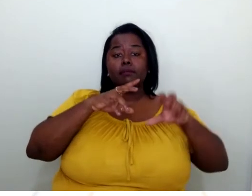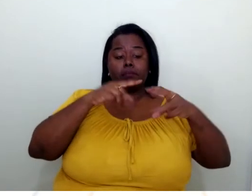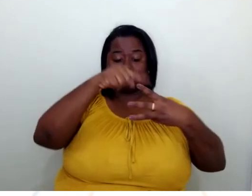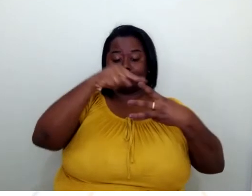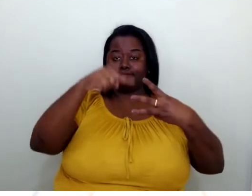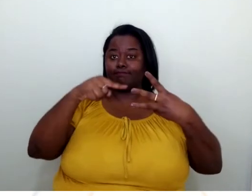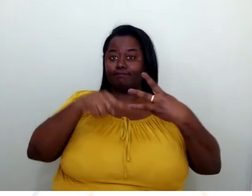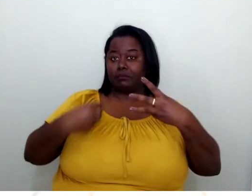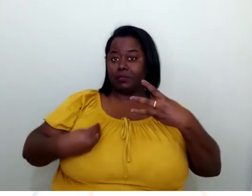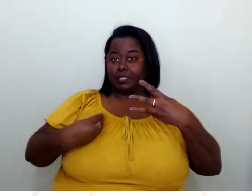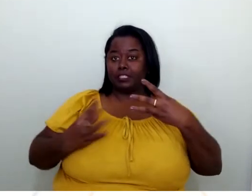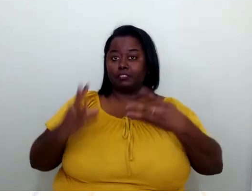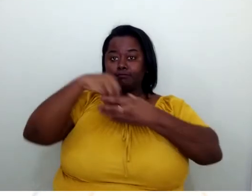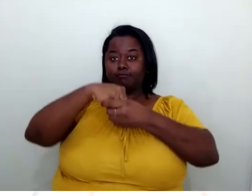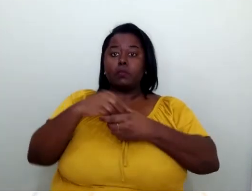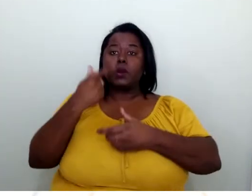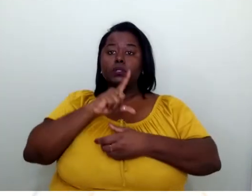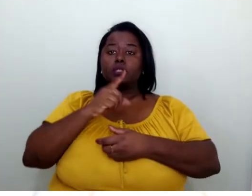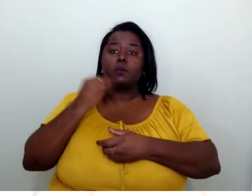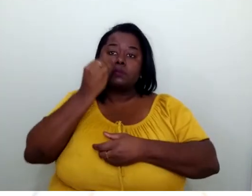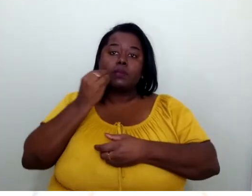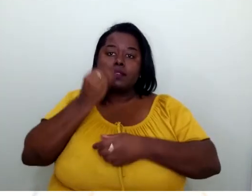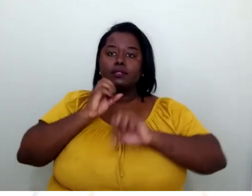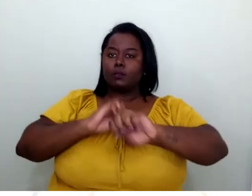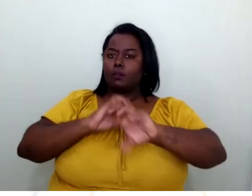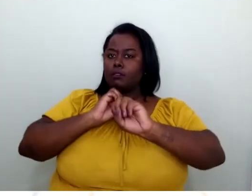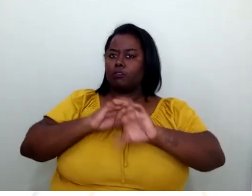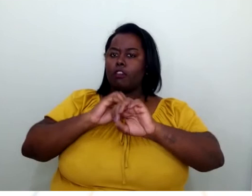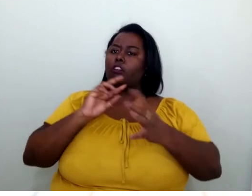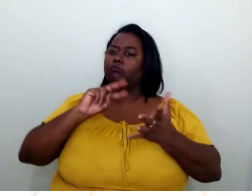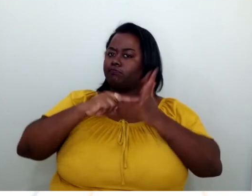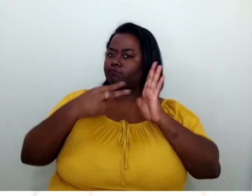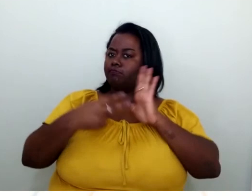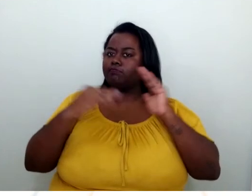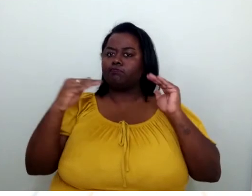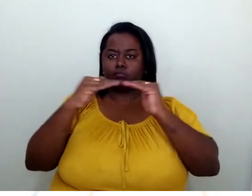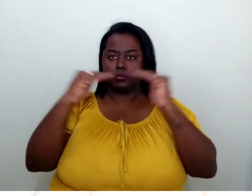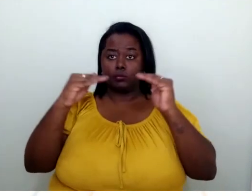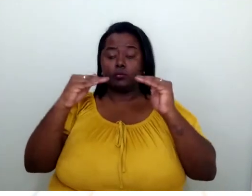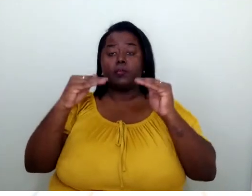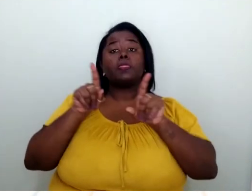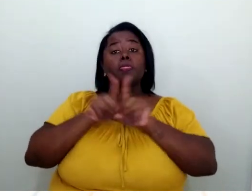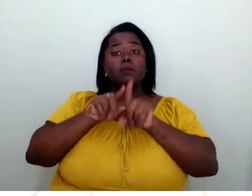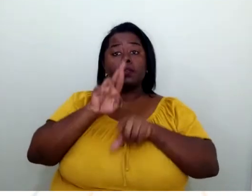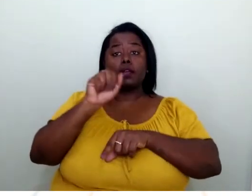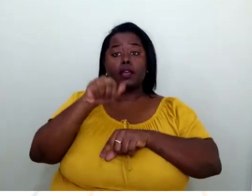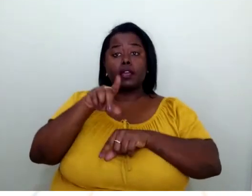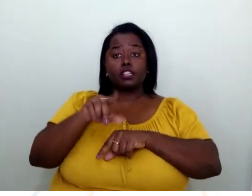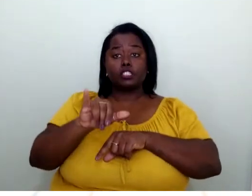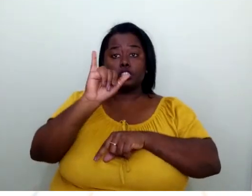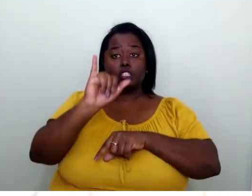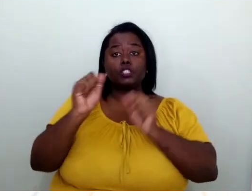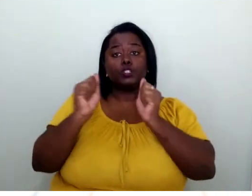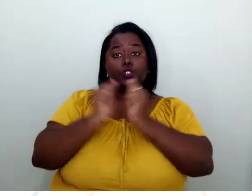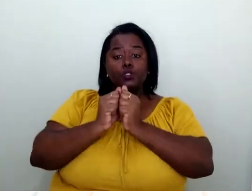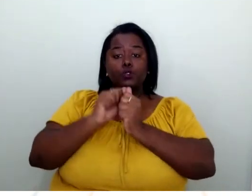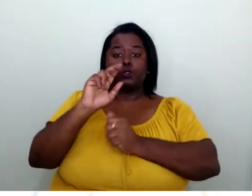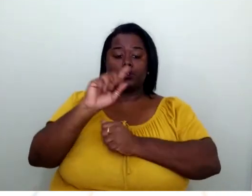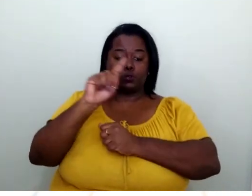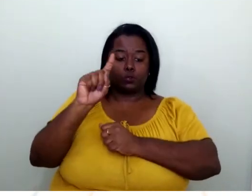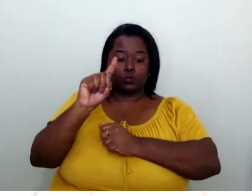this can be contentious as well, and I'd like to cover this in our discussion forum, is really, what does an inquiry-based approach